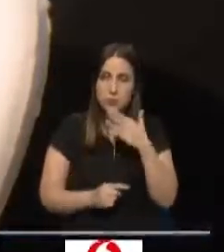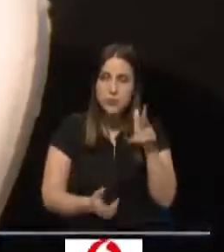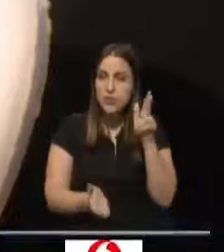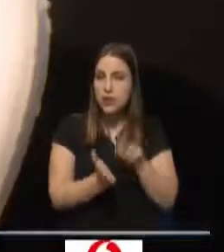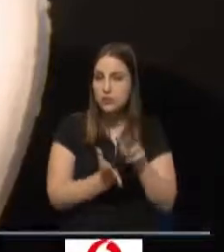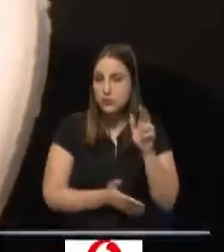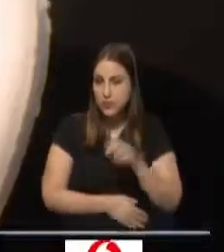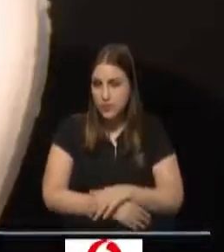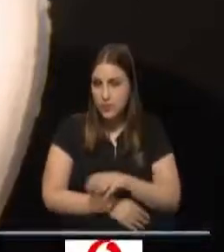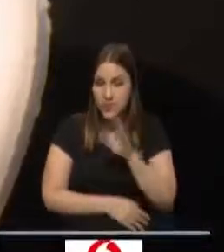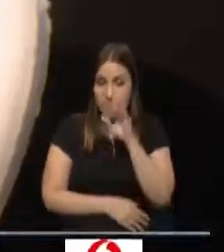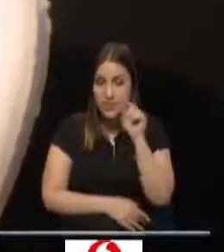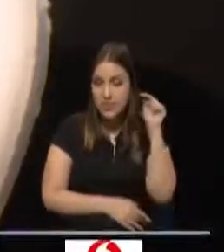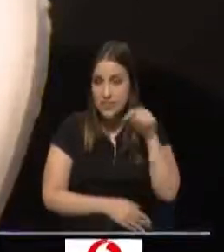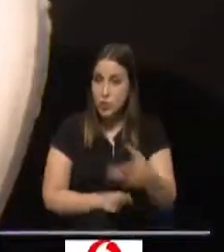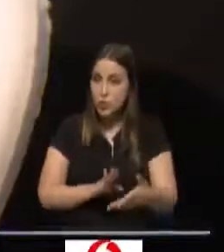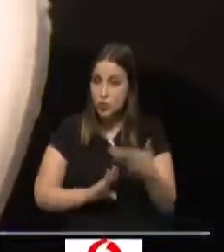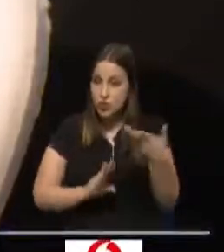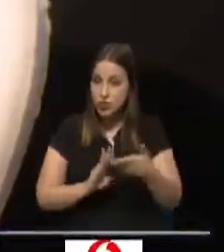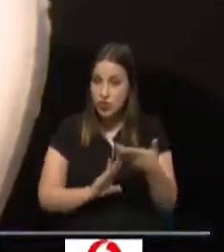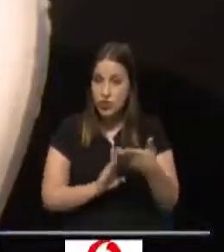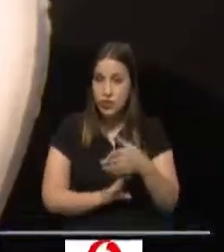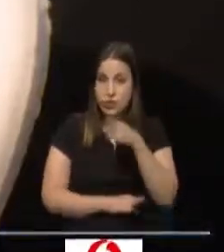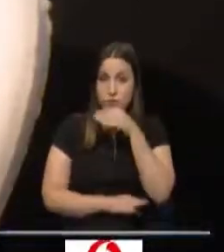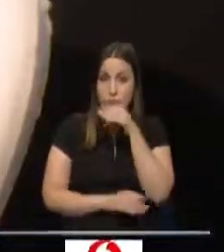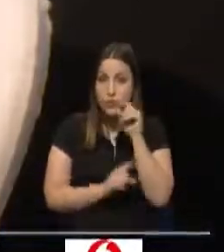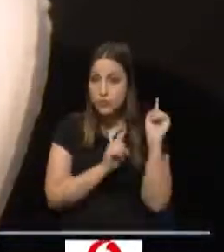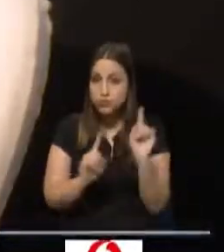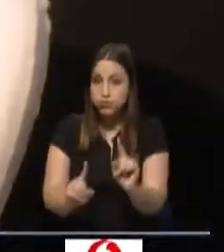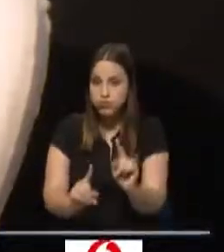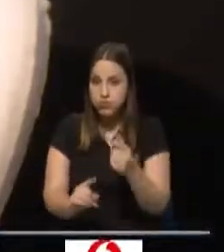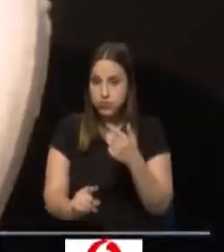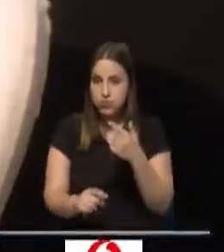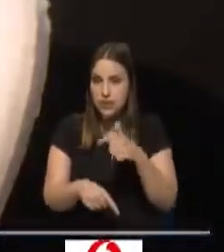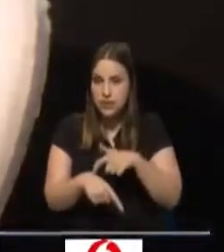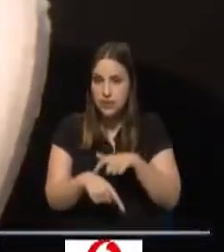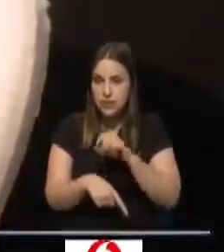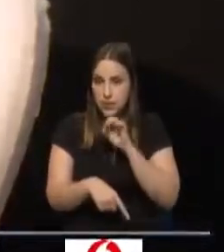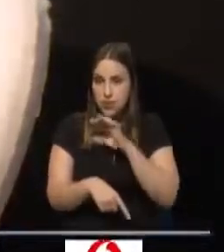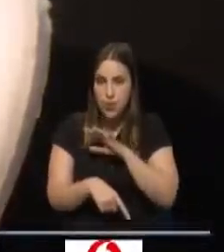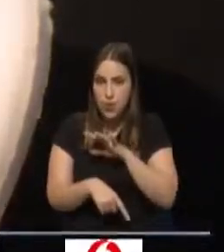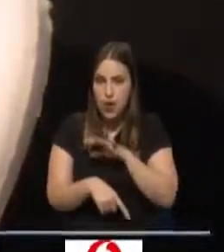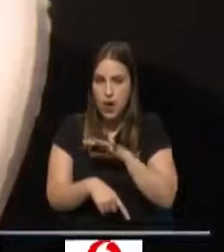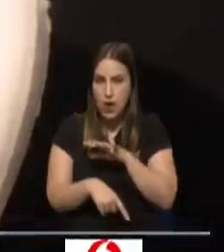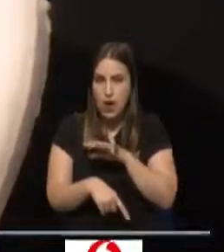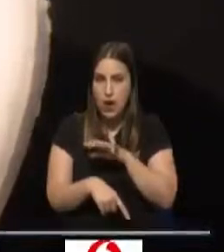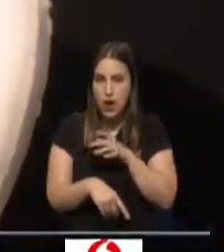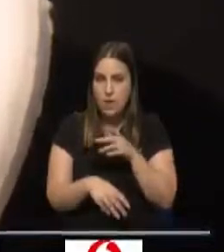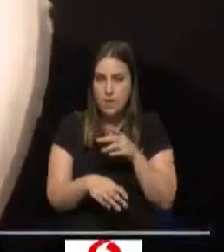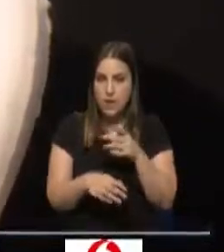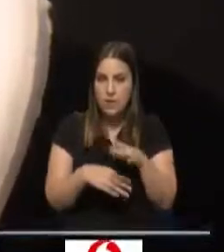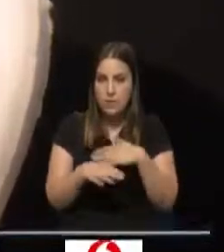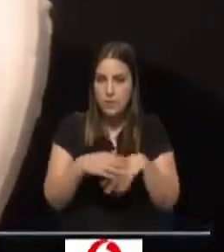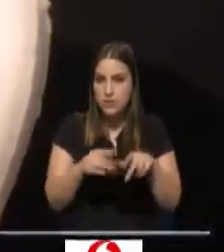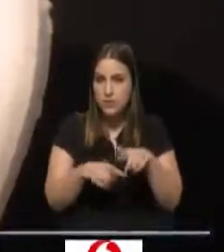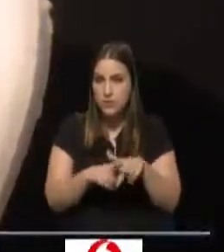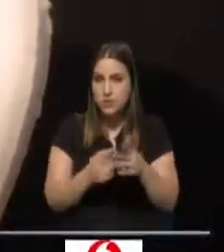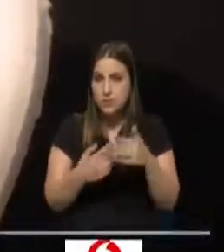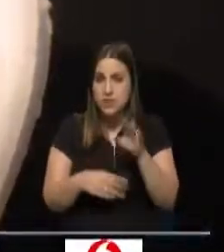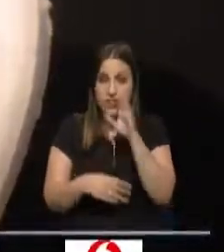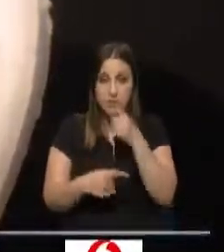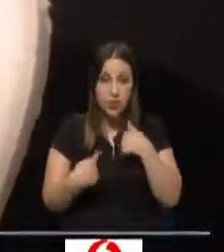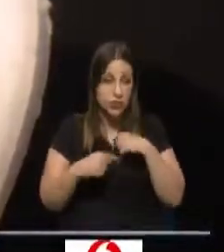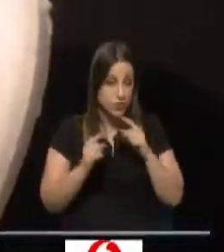they need 10 days to obtain the authorizations. And this is a lot of time. We